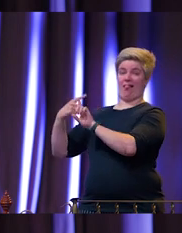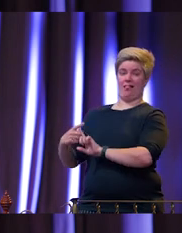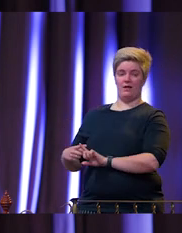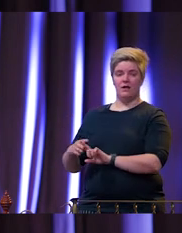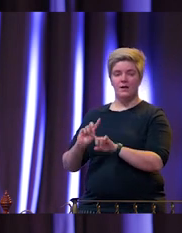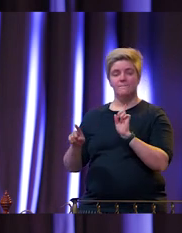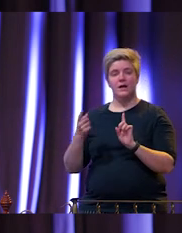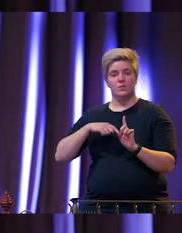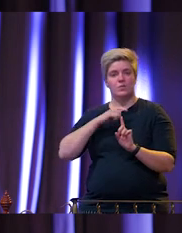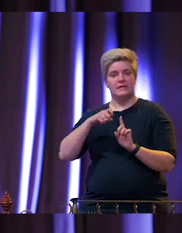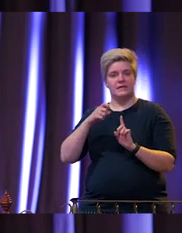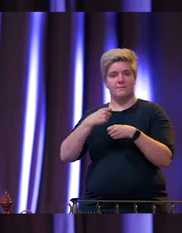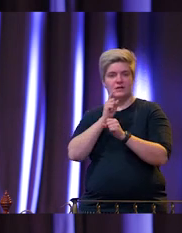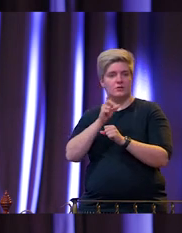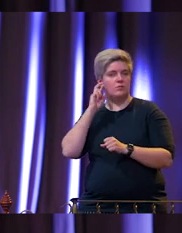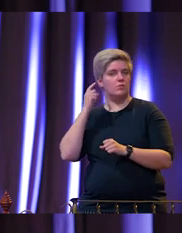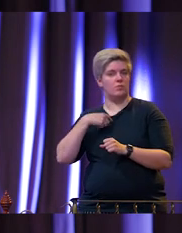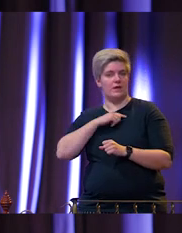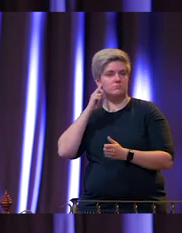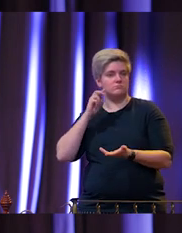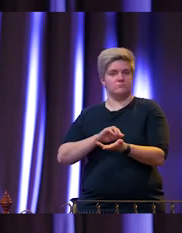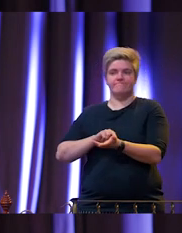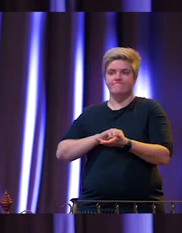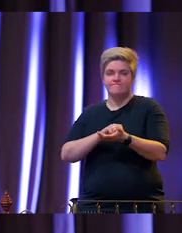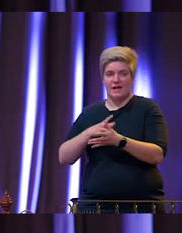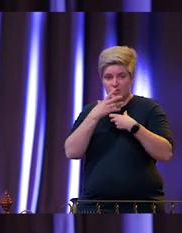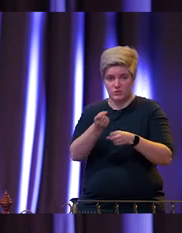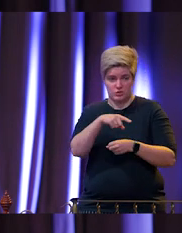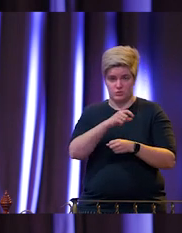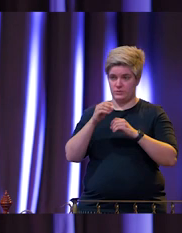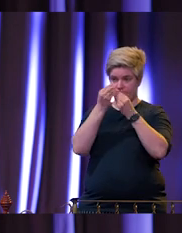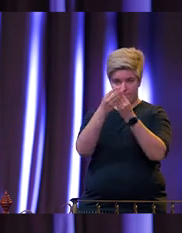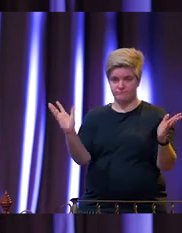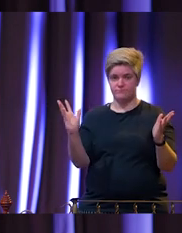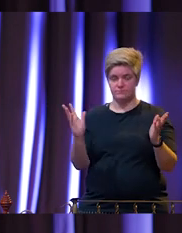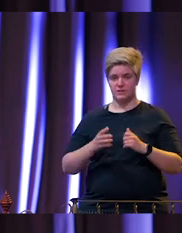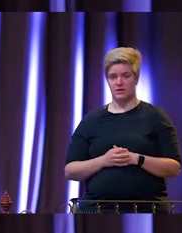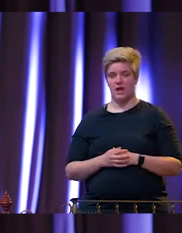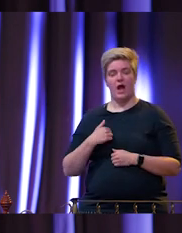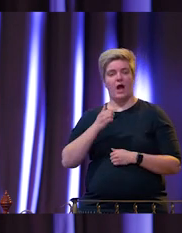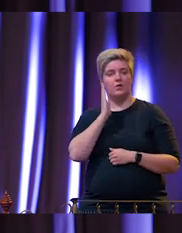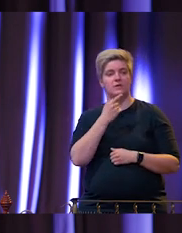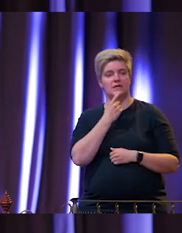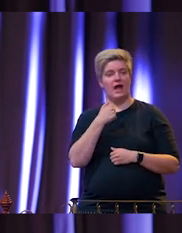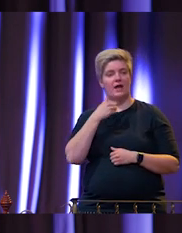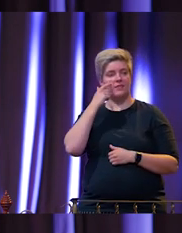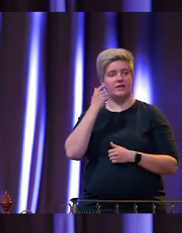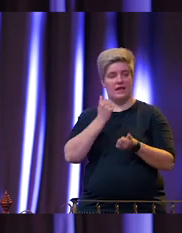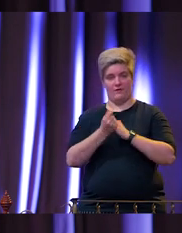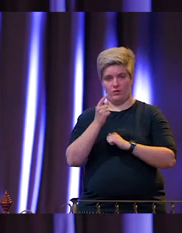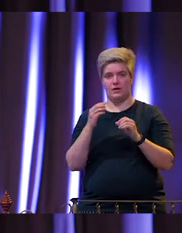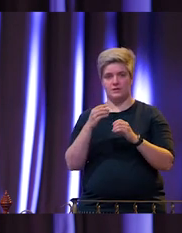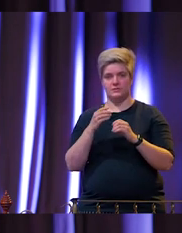things about themselves. And so we have to keep our ears to the ground. We have to trust you to call it out. I will